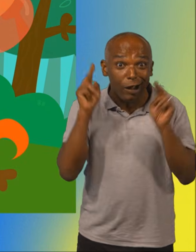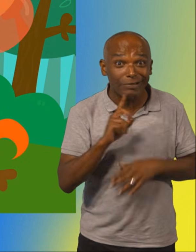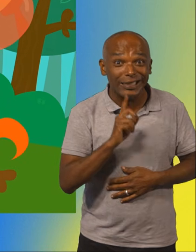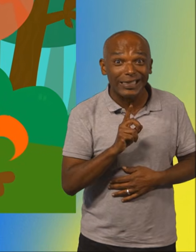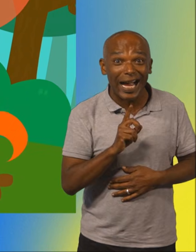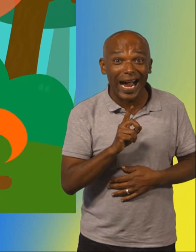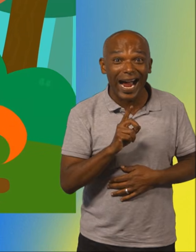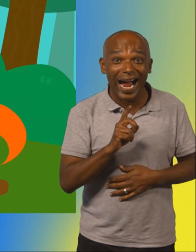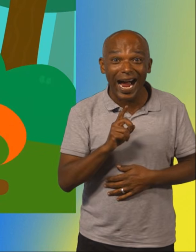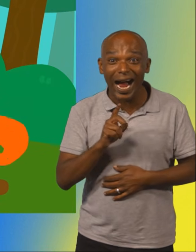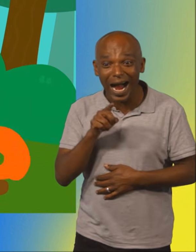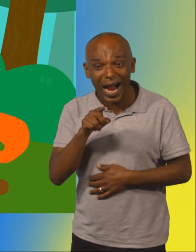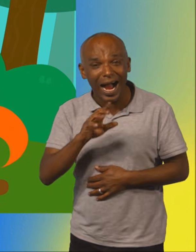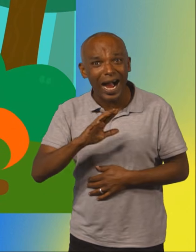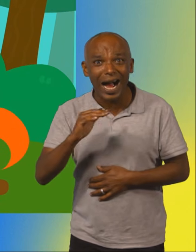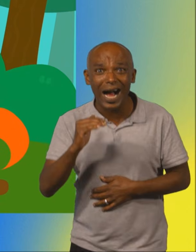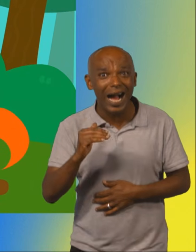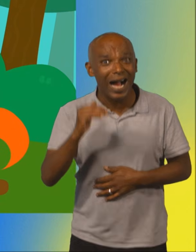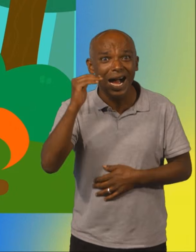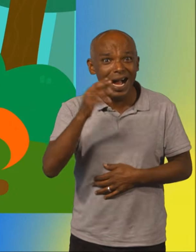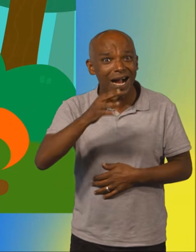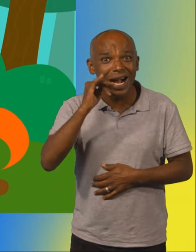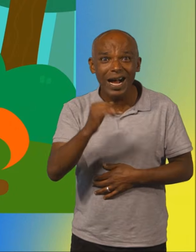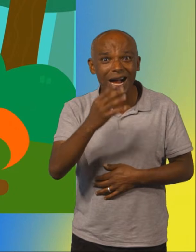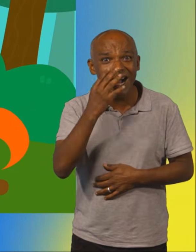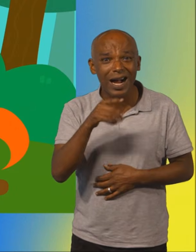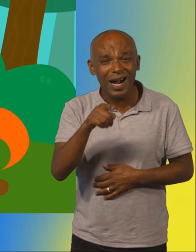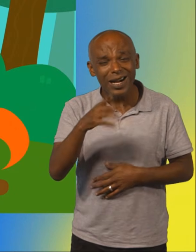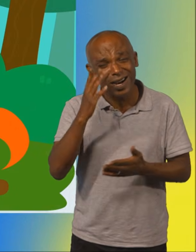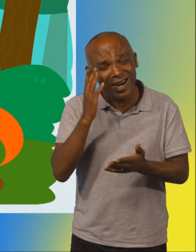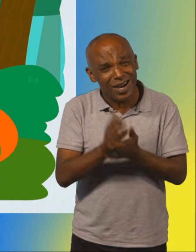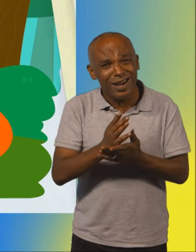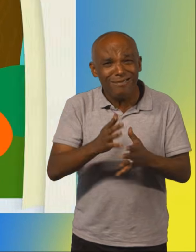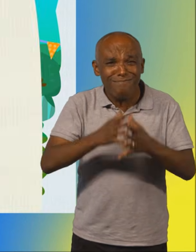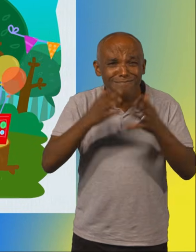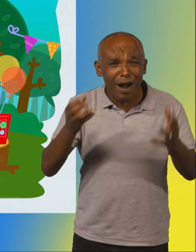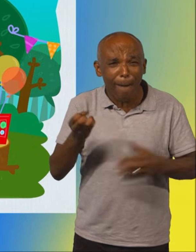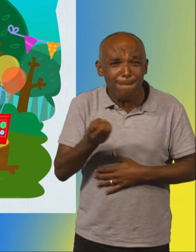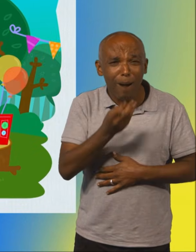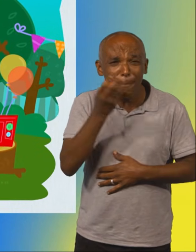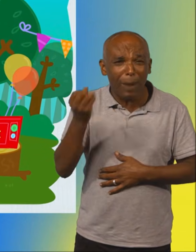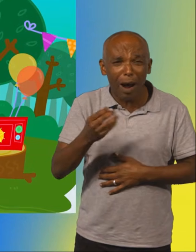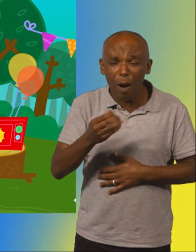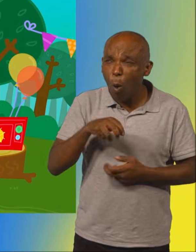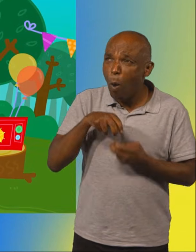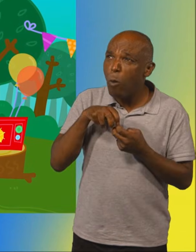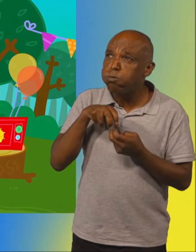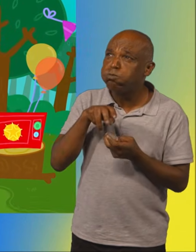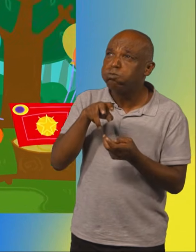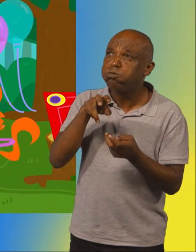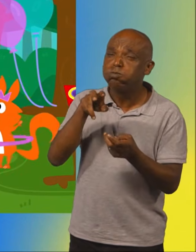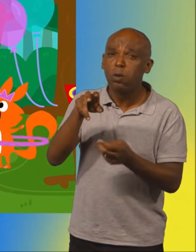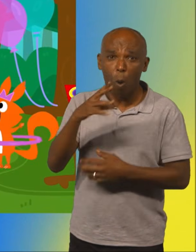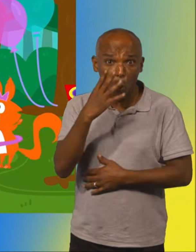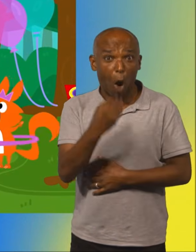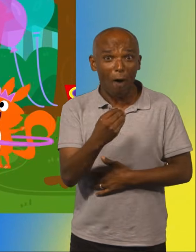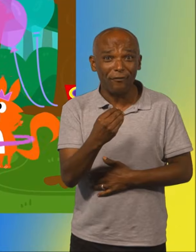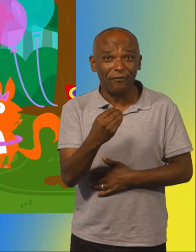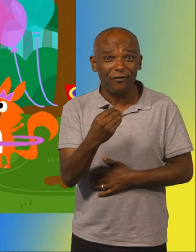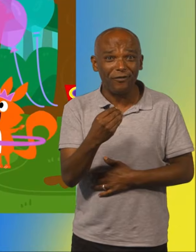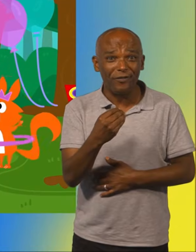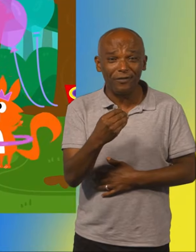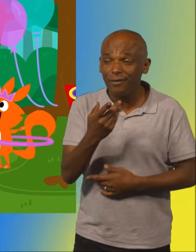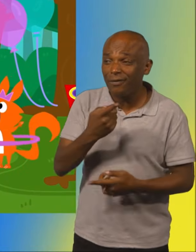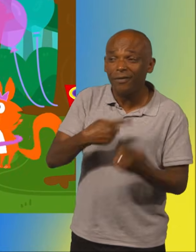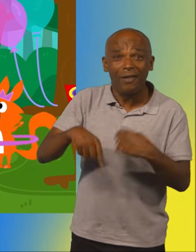big bad wolf. You're a big bubble blowing wolf. And so, the animals invited